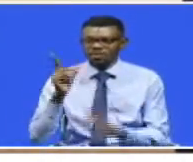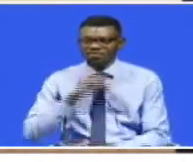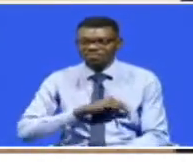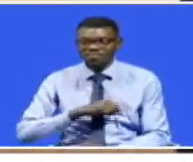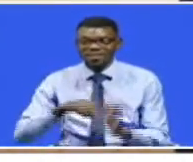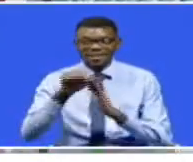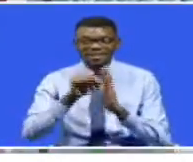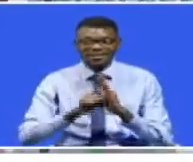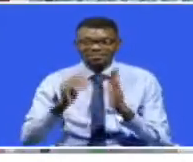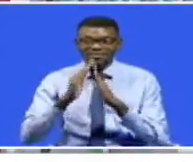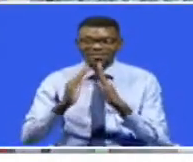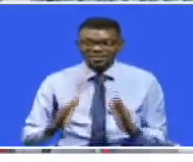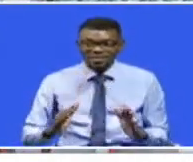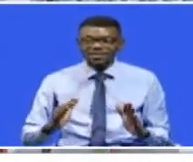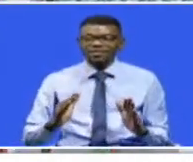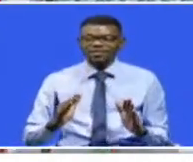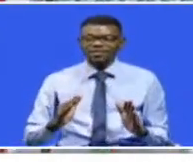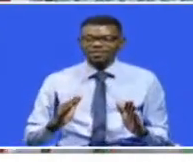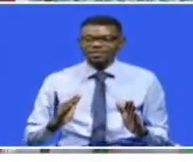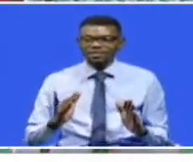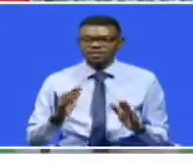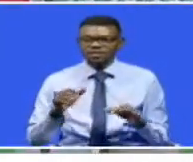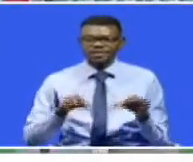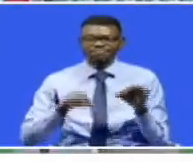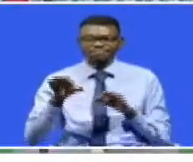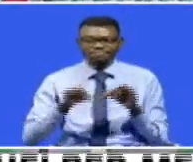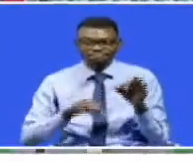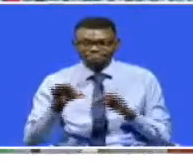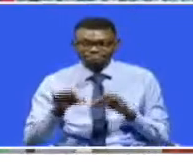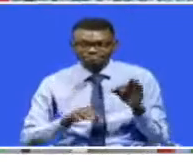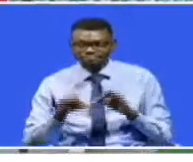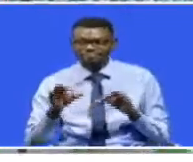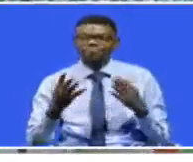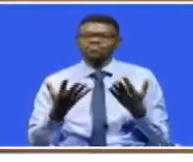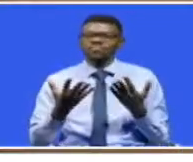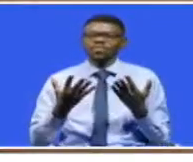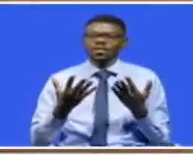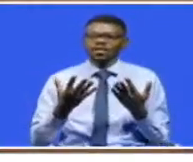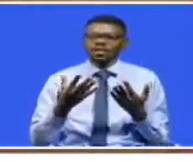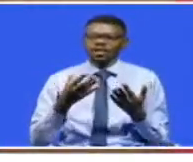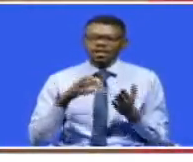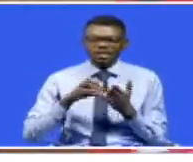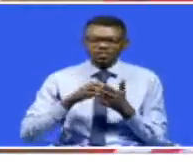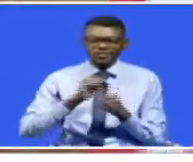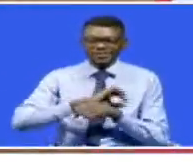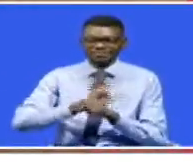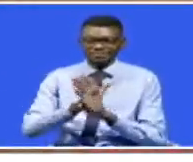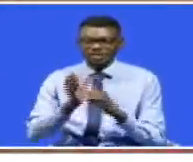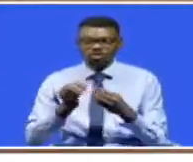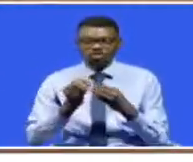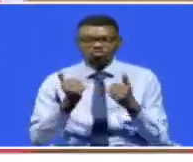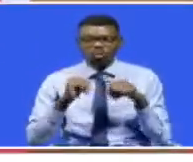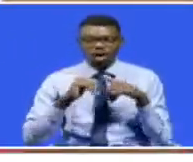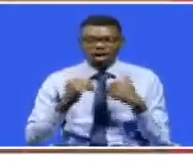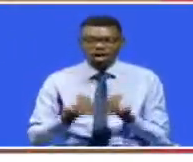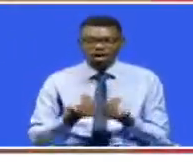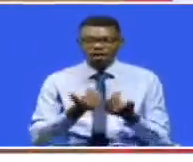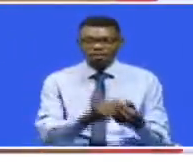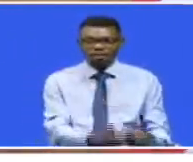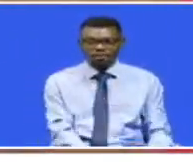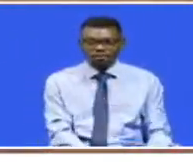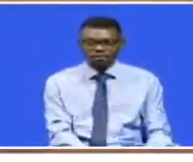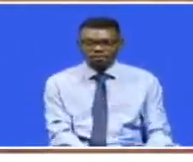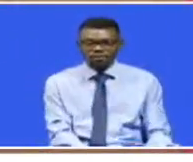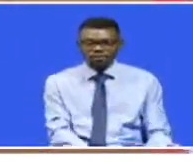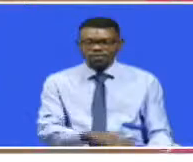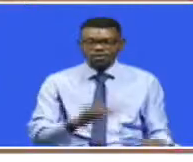State House Nairobi, he gave details of what it took to manage his condition. The first when I was admitted